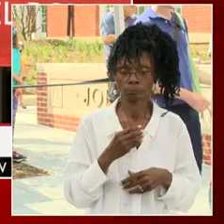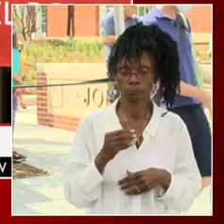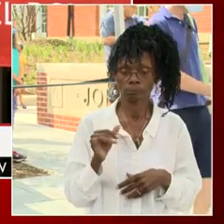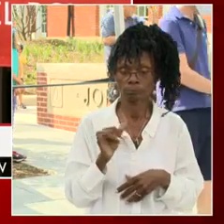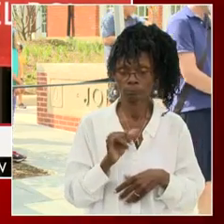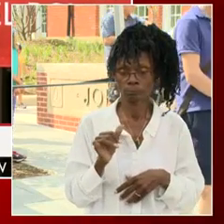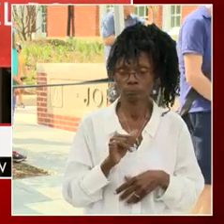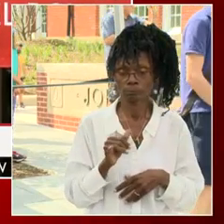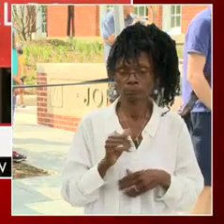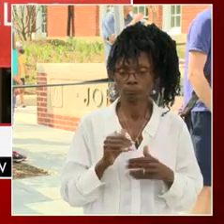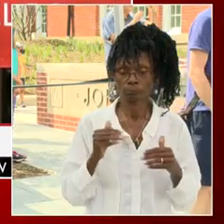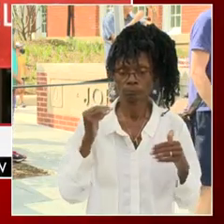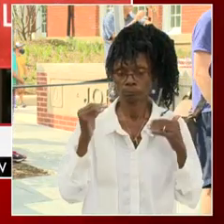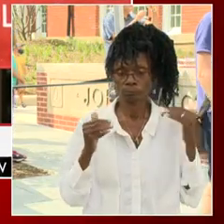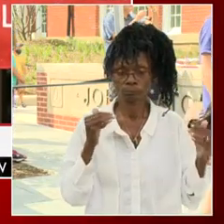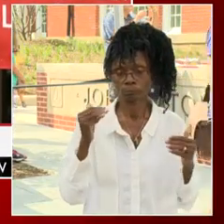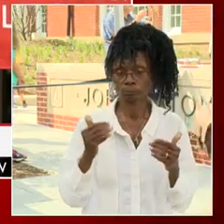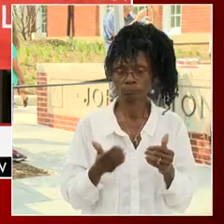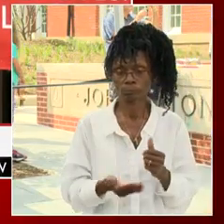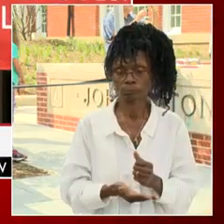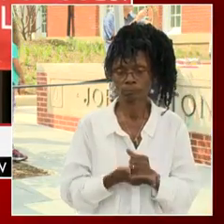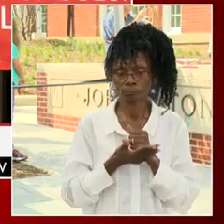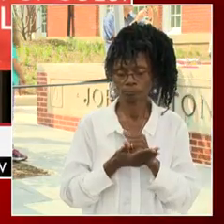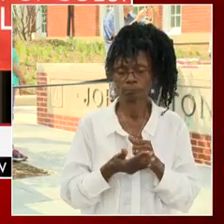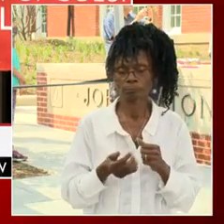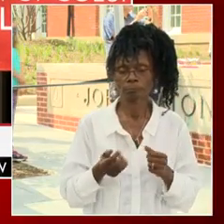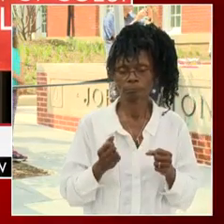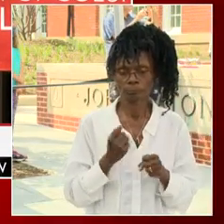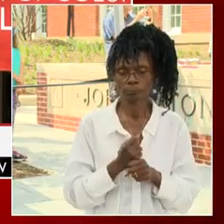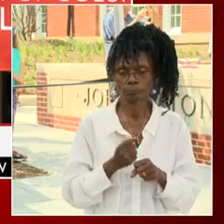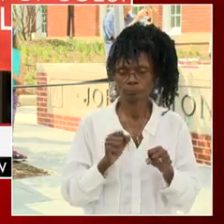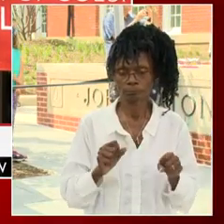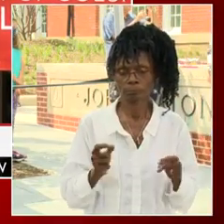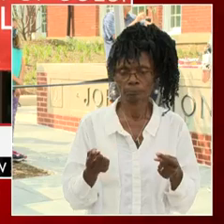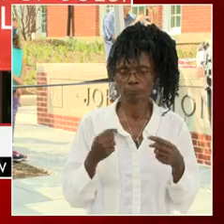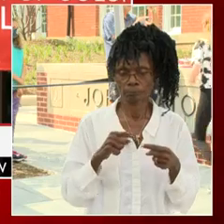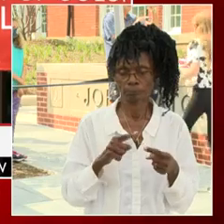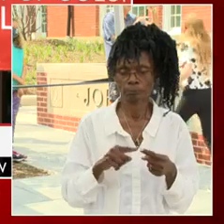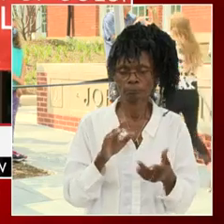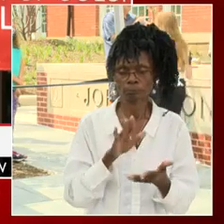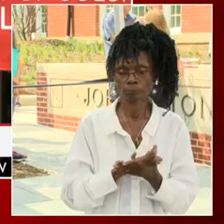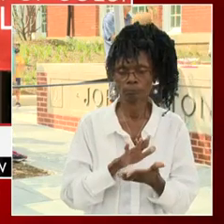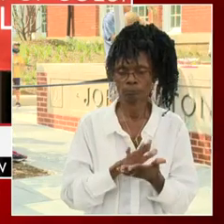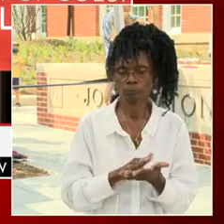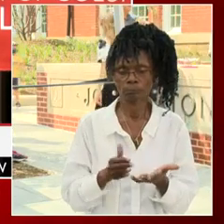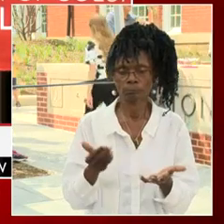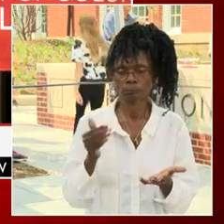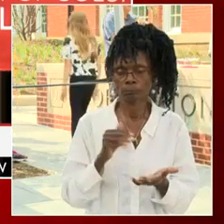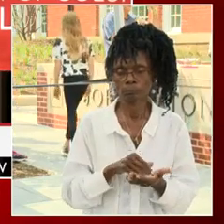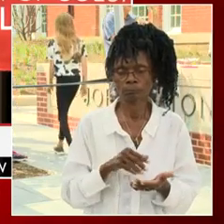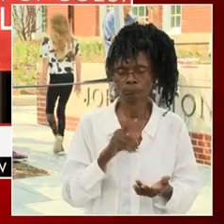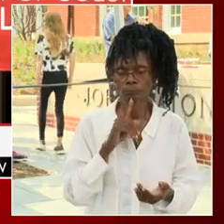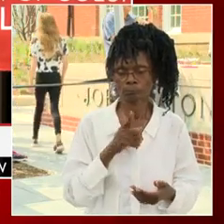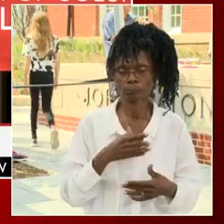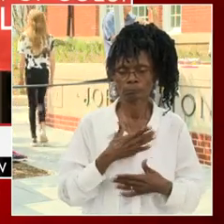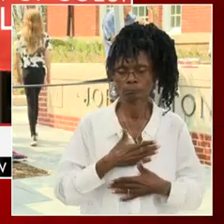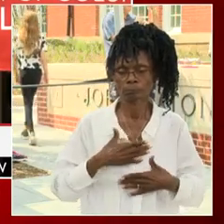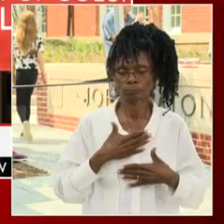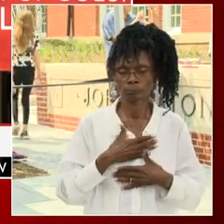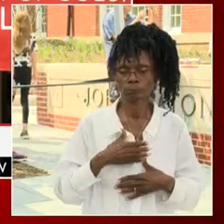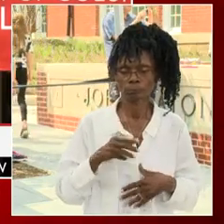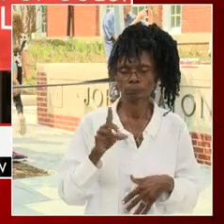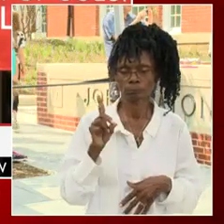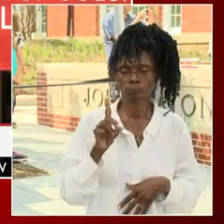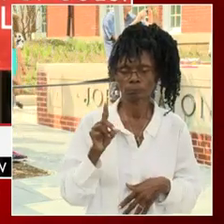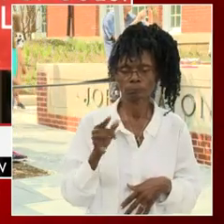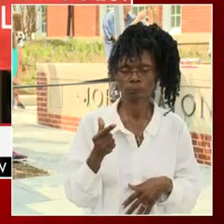them safe as they come back to school. It's my pleasure that DGS, our construction arm in